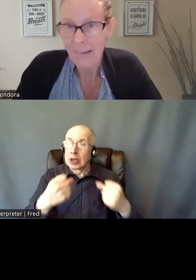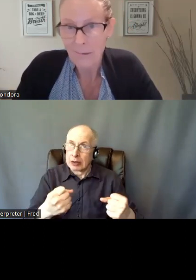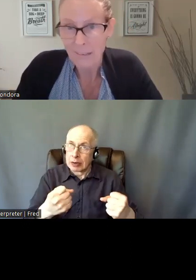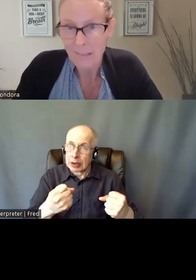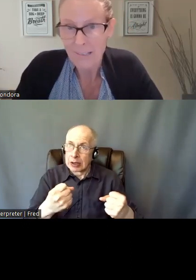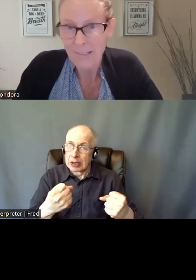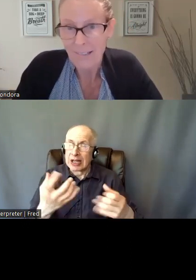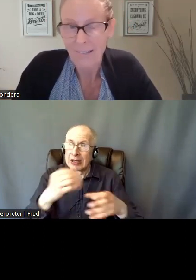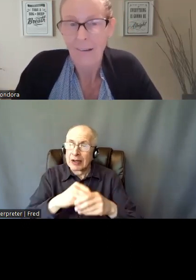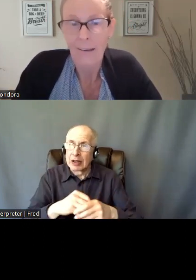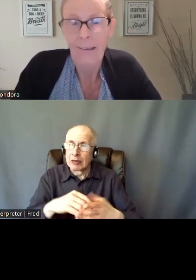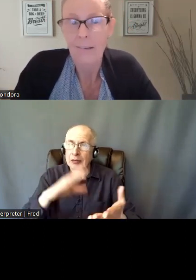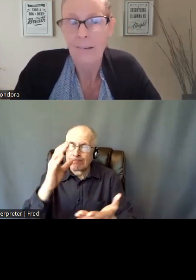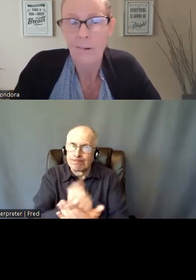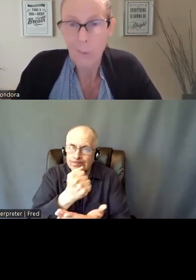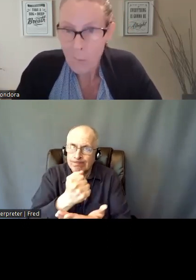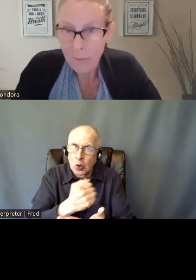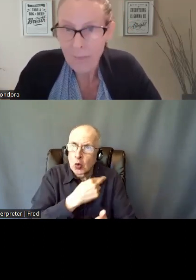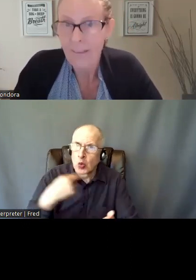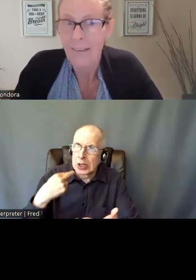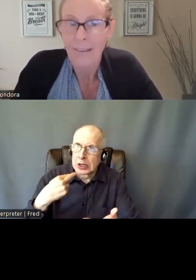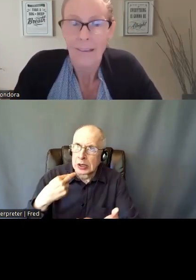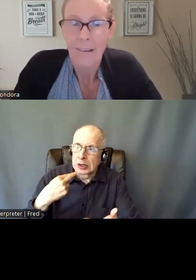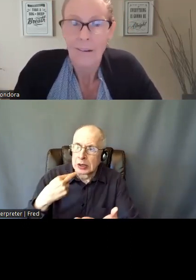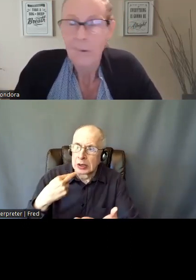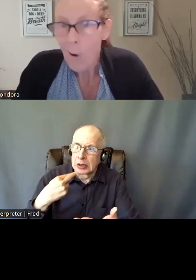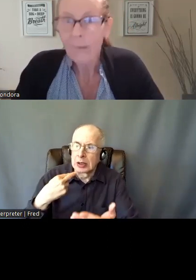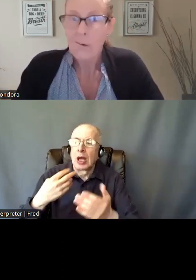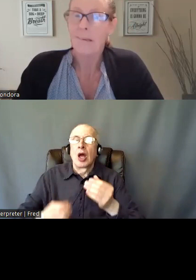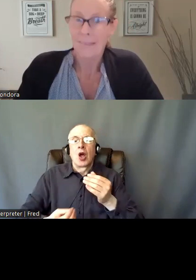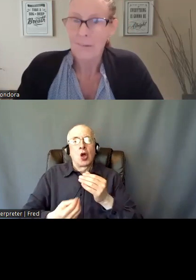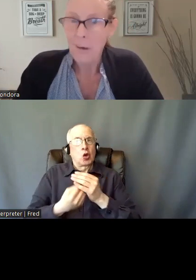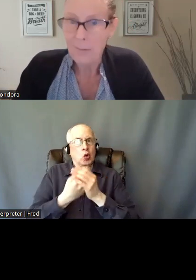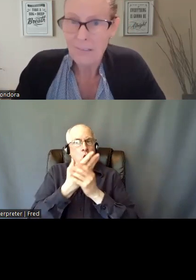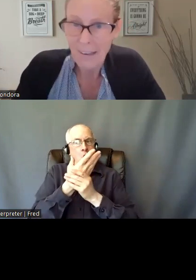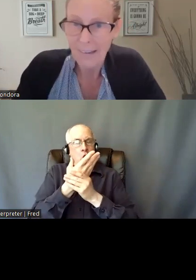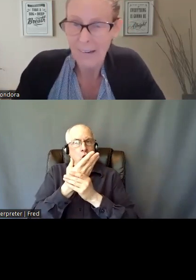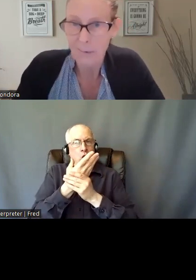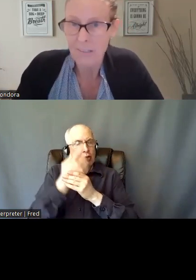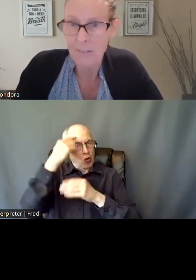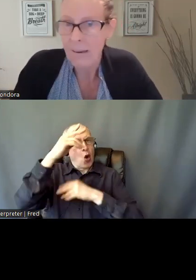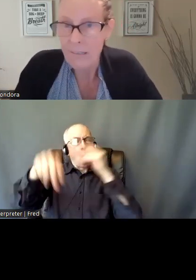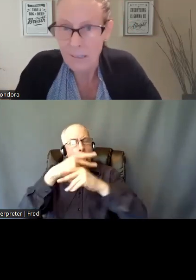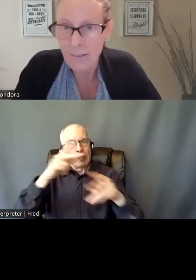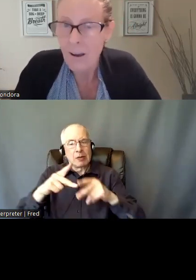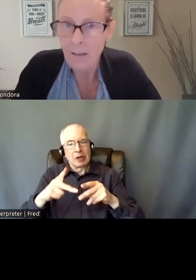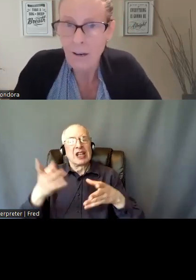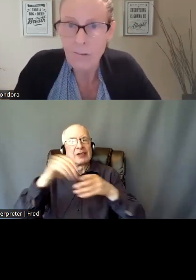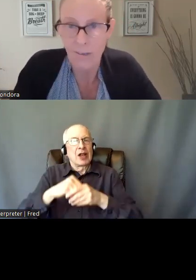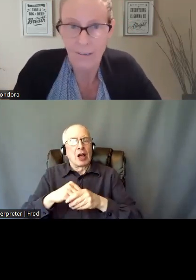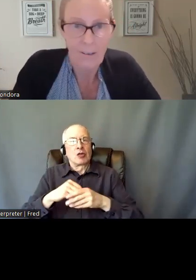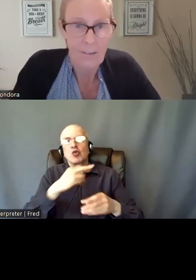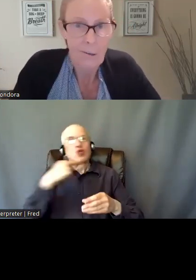involves taking risks, right? Growth for all humans involves taking risks, right? It's in